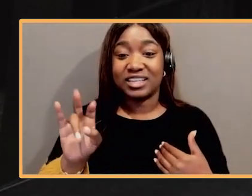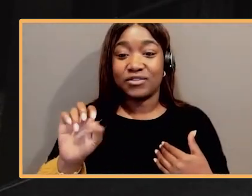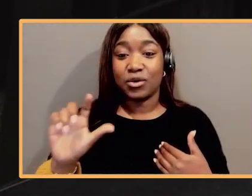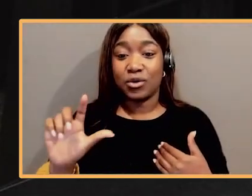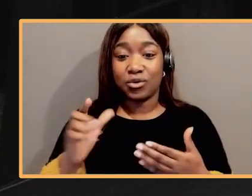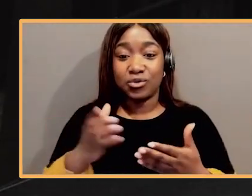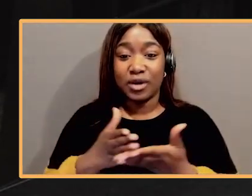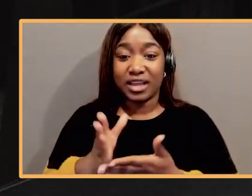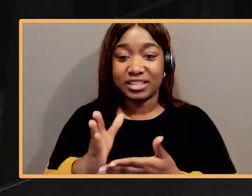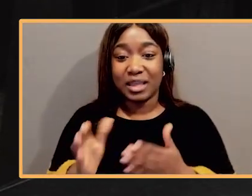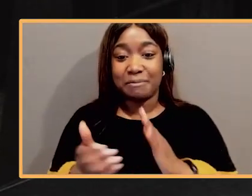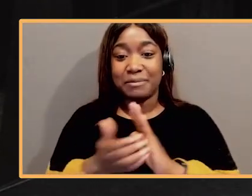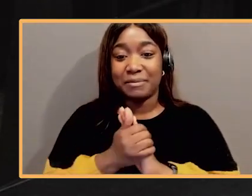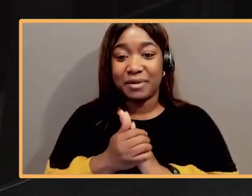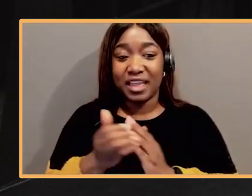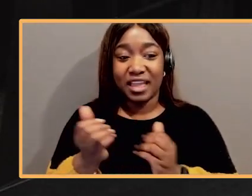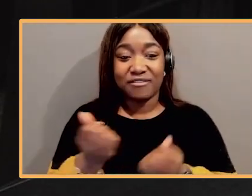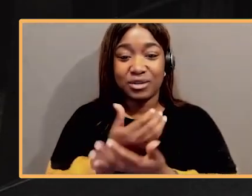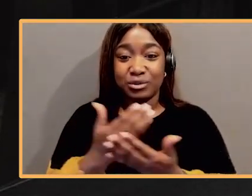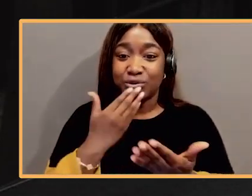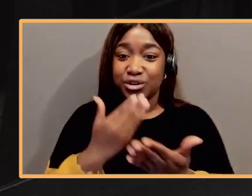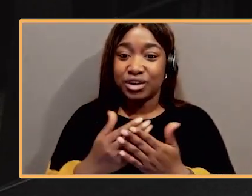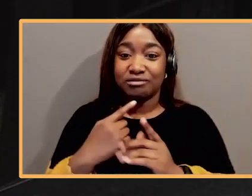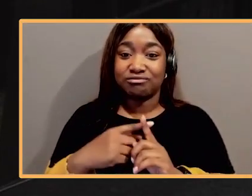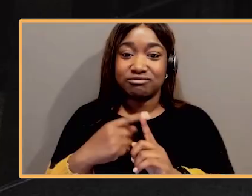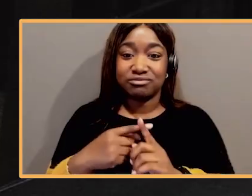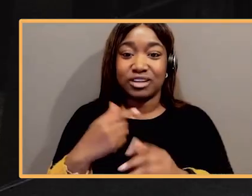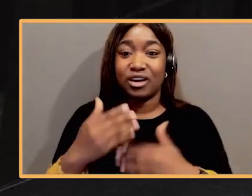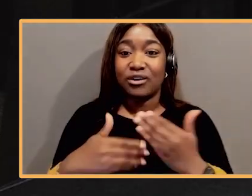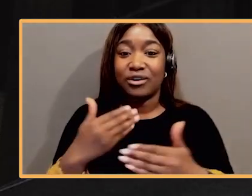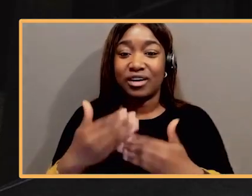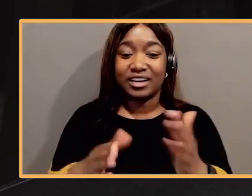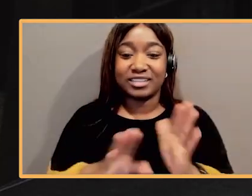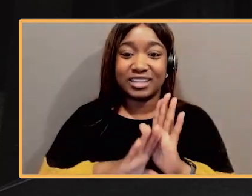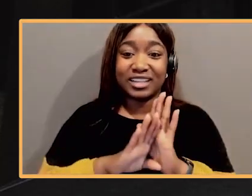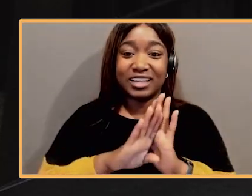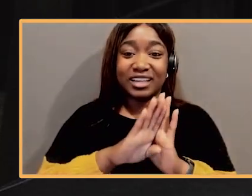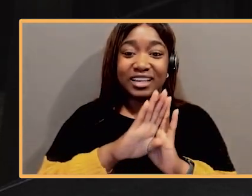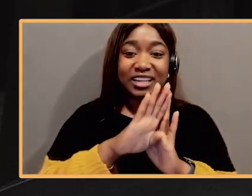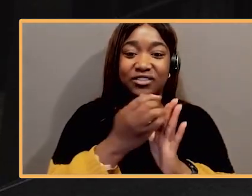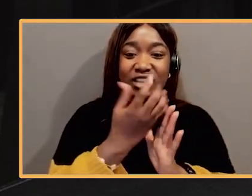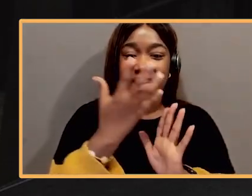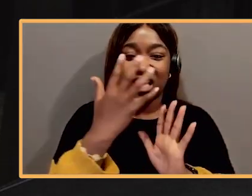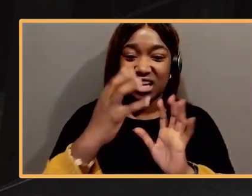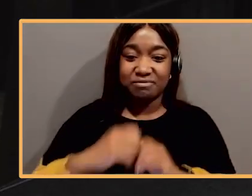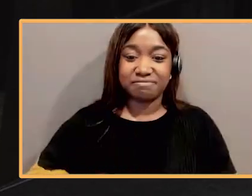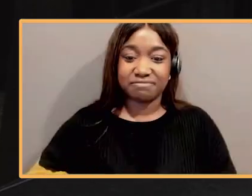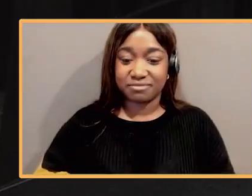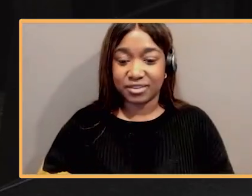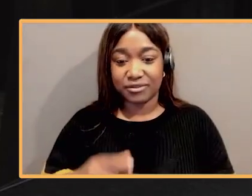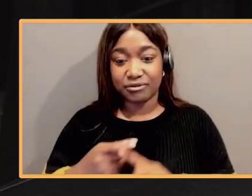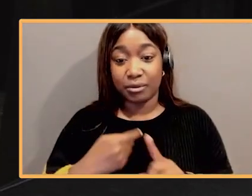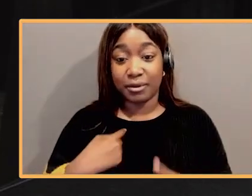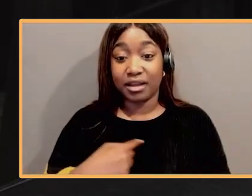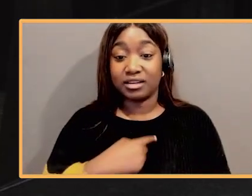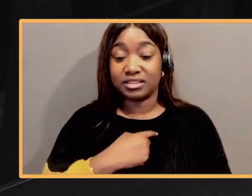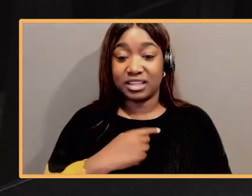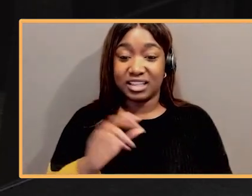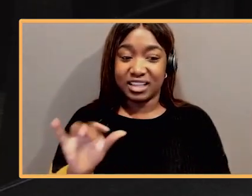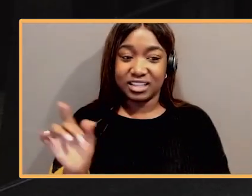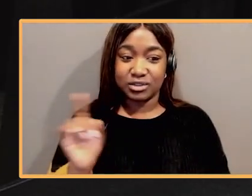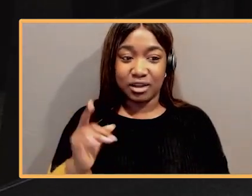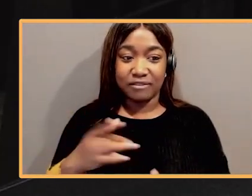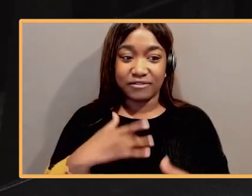things going. Yeah. And it's all been ripped away out from under us. And that's kind of where I'm at right now, you know?